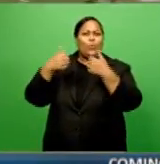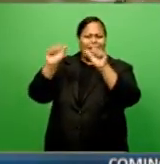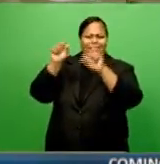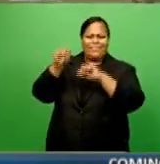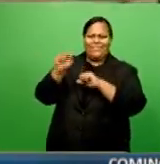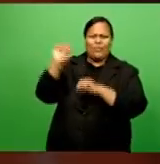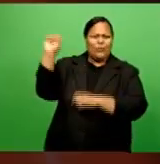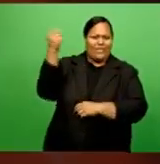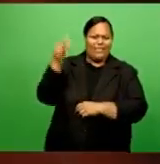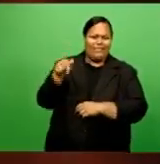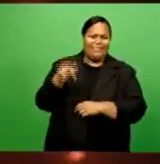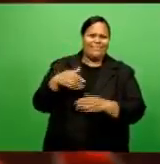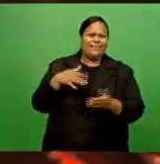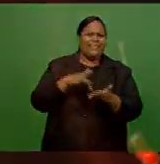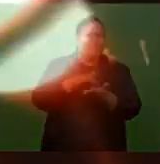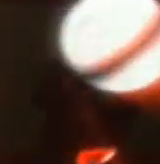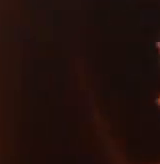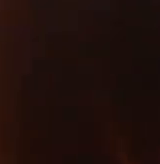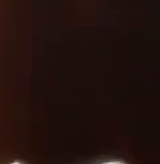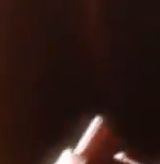more coming up.